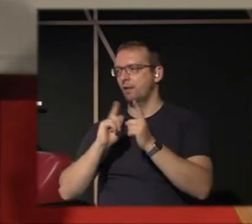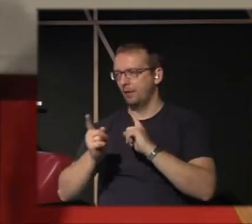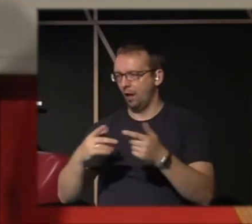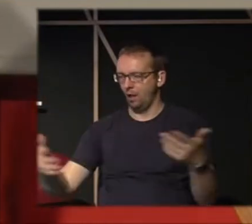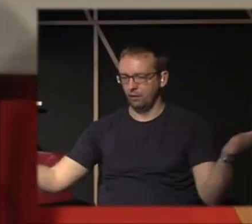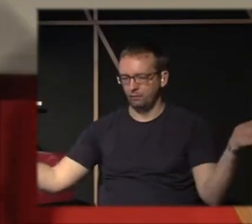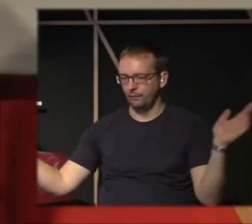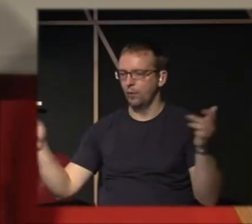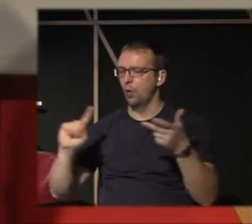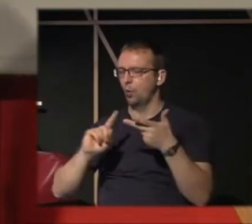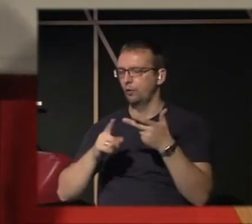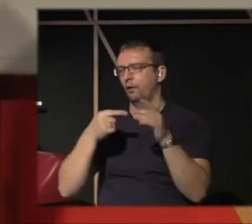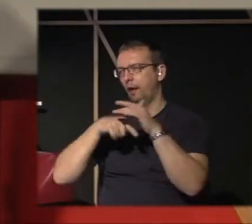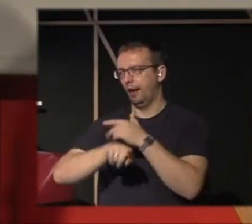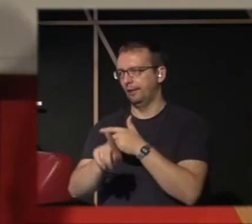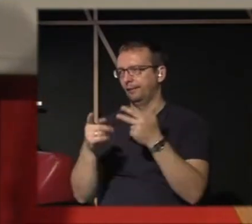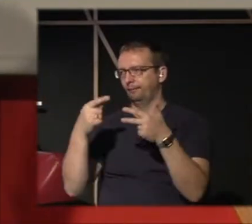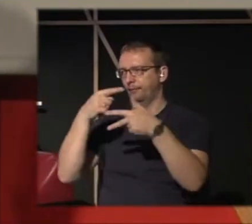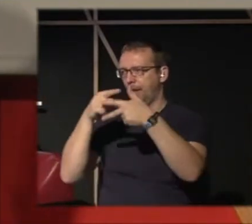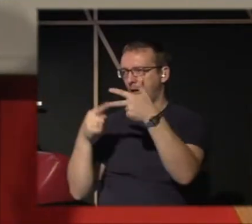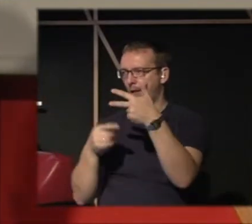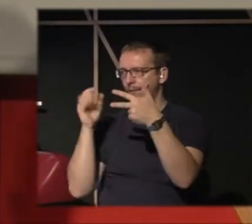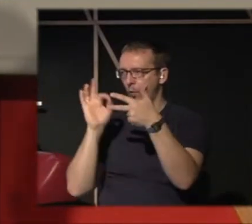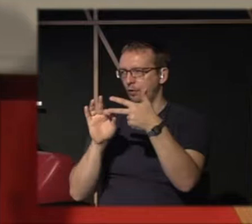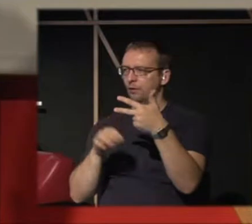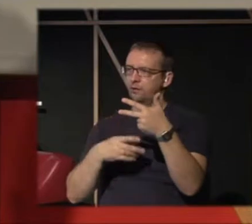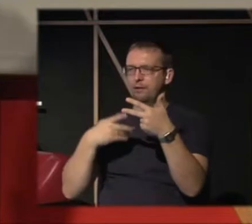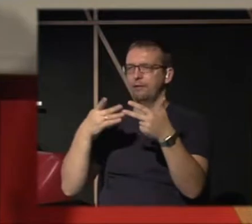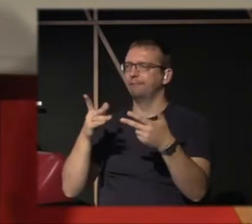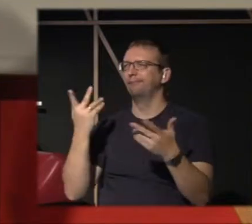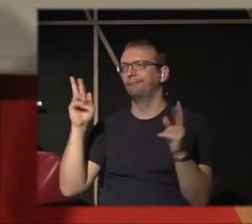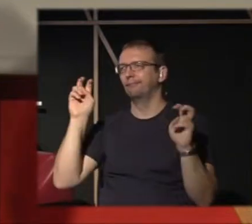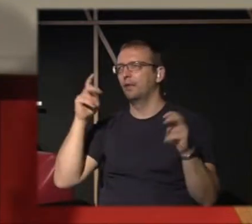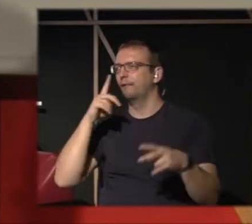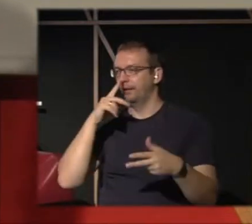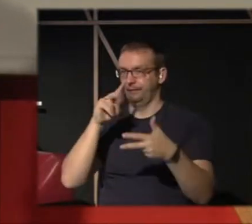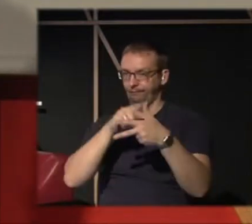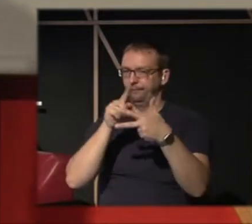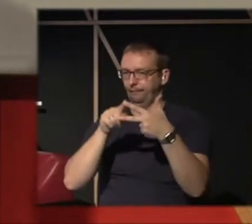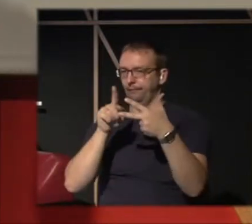works on these key aspects throughout all 12 host cities.